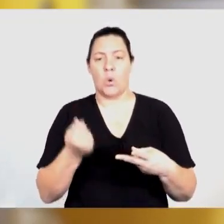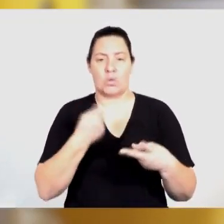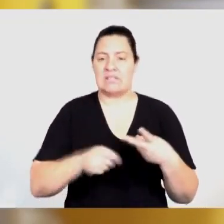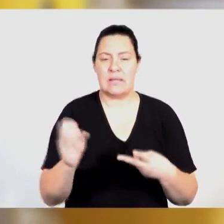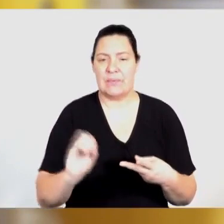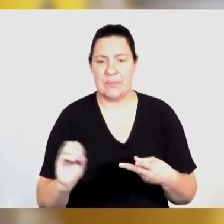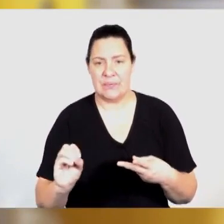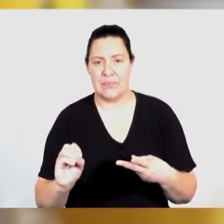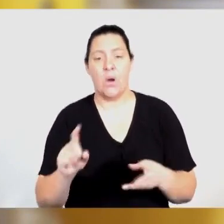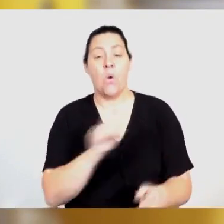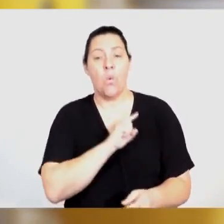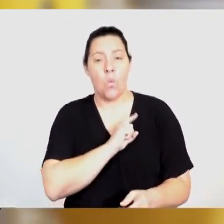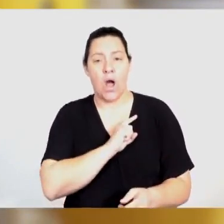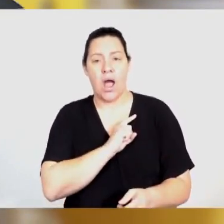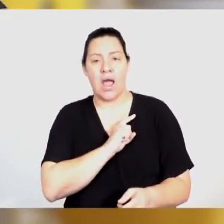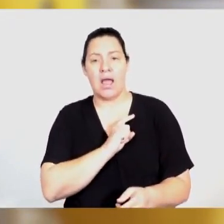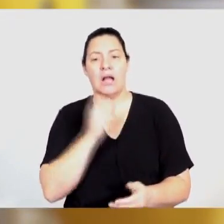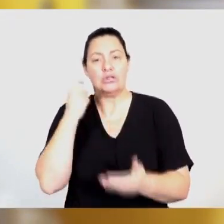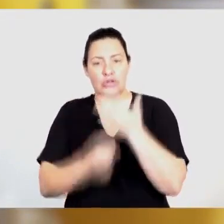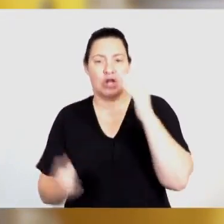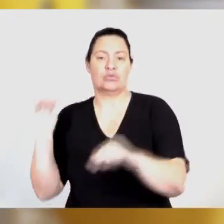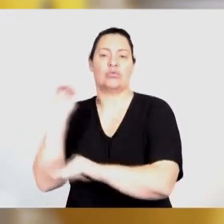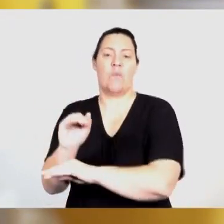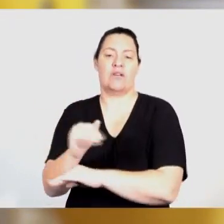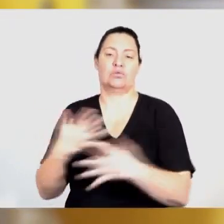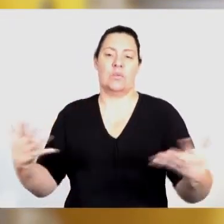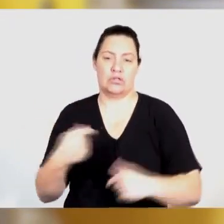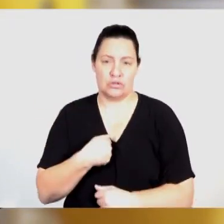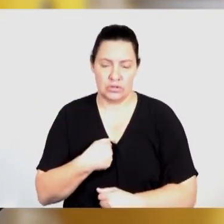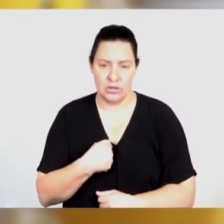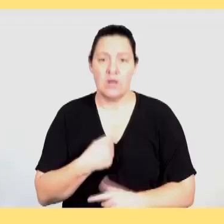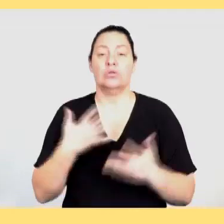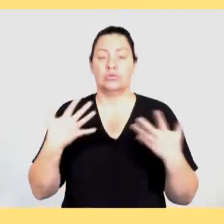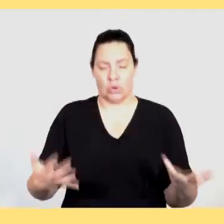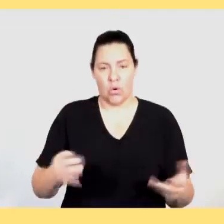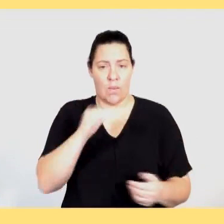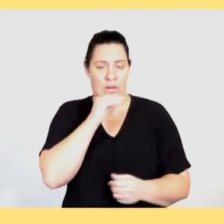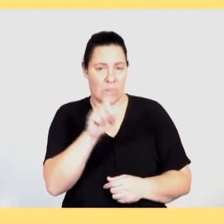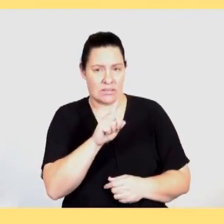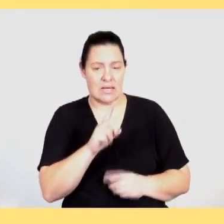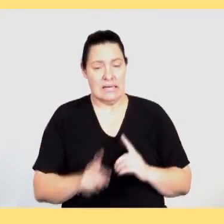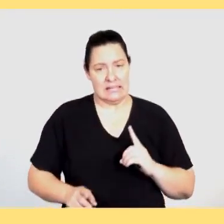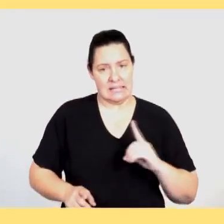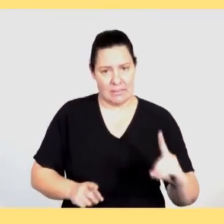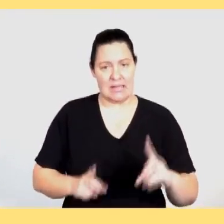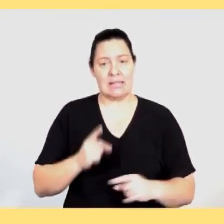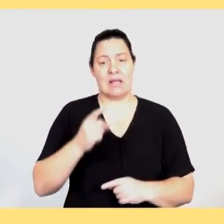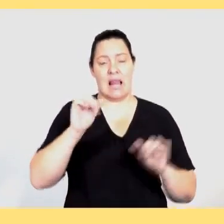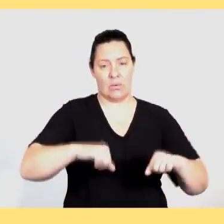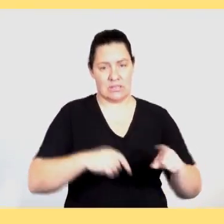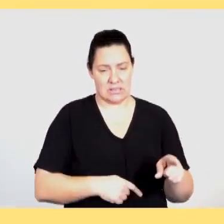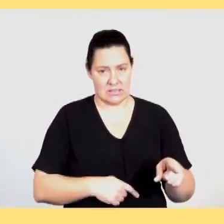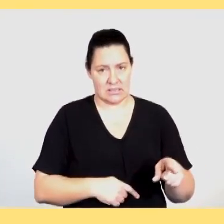there will not be cost of sales because we only overcharged as Susan. Therefore, it means we're going to debit our